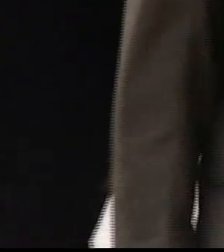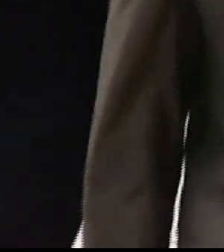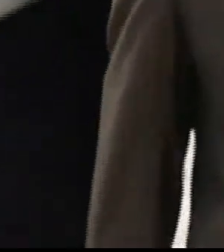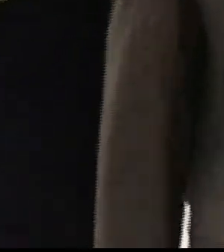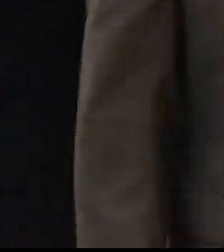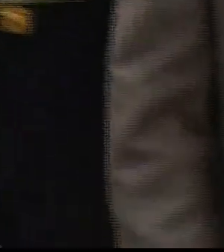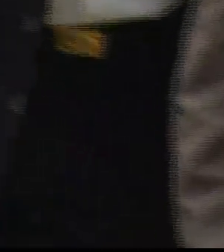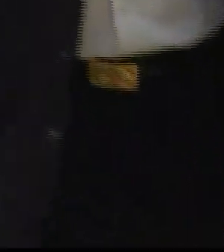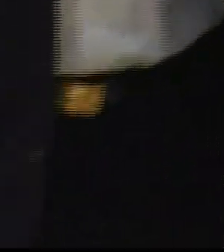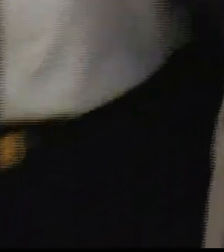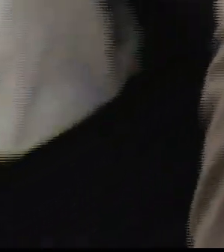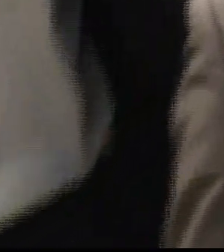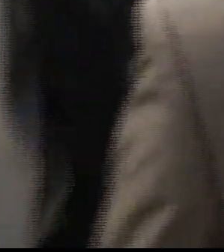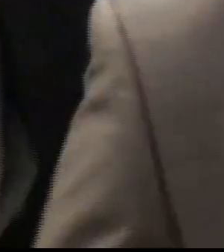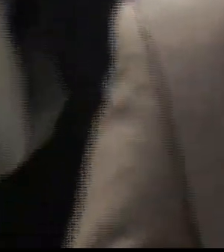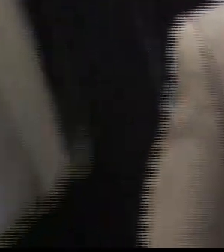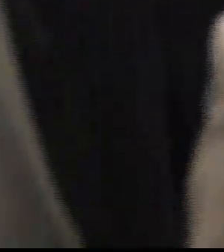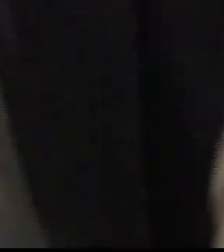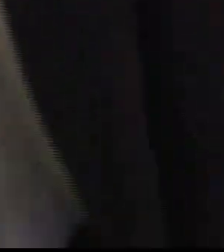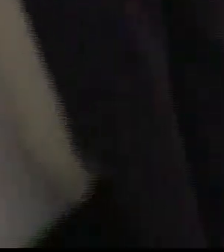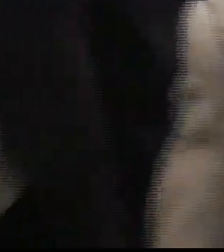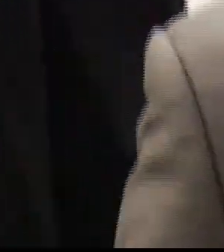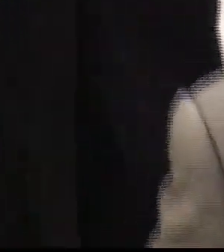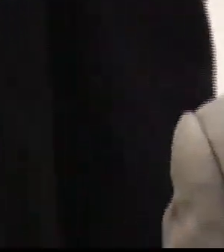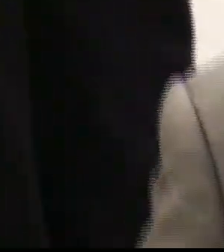believe why these pastors are in court.